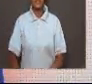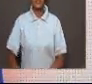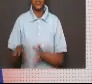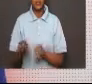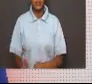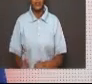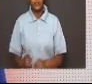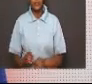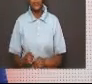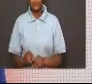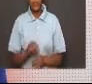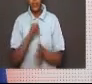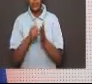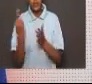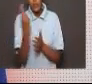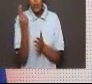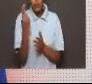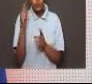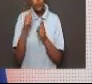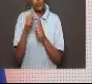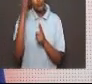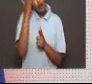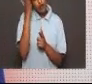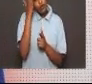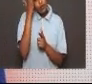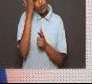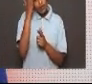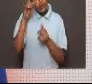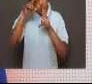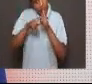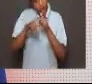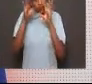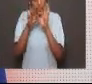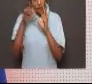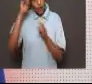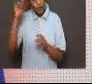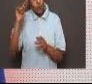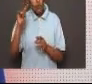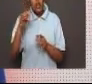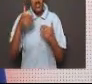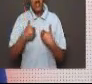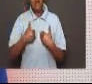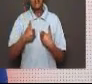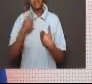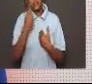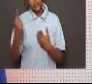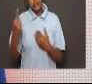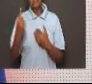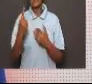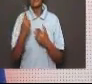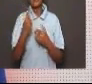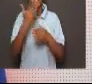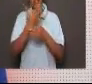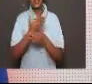Students, it is important to note that valence bond theory has certain